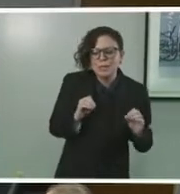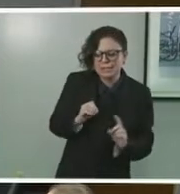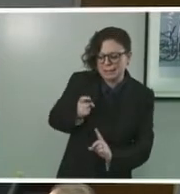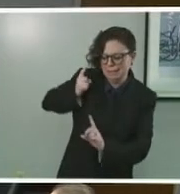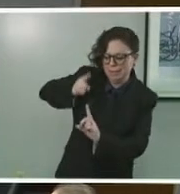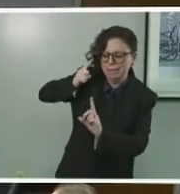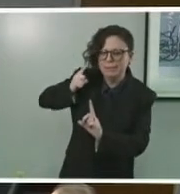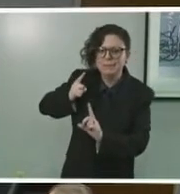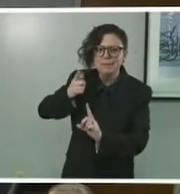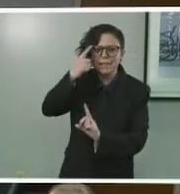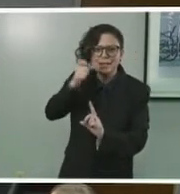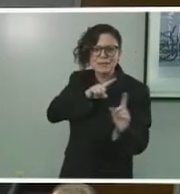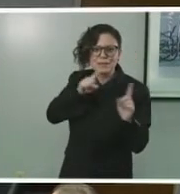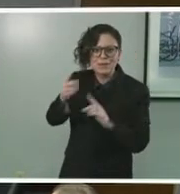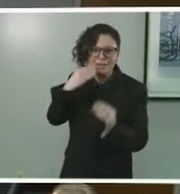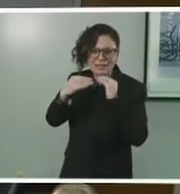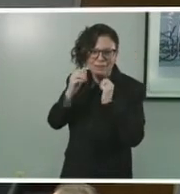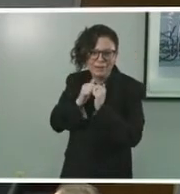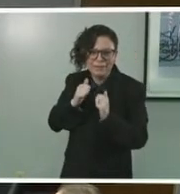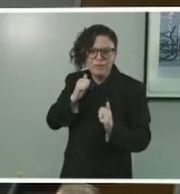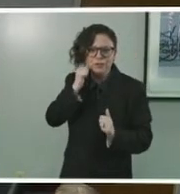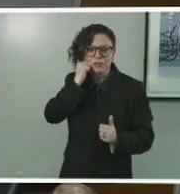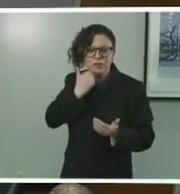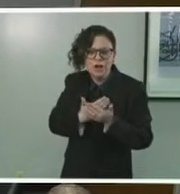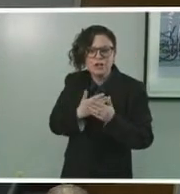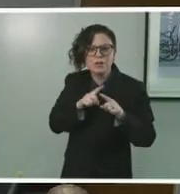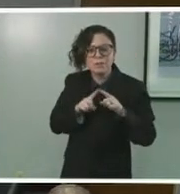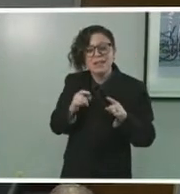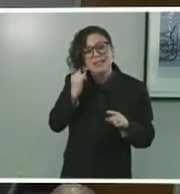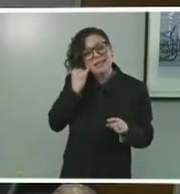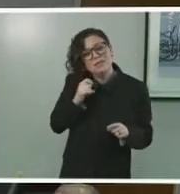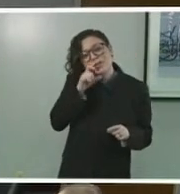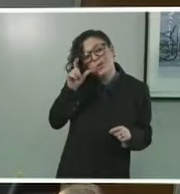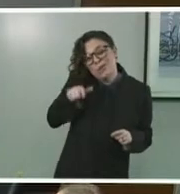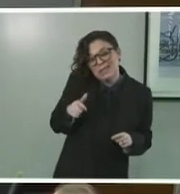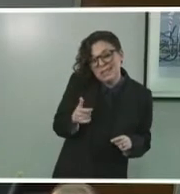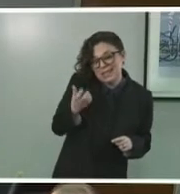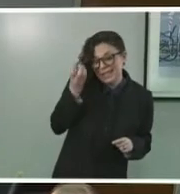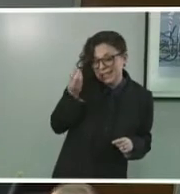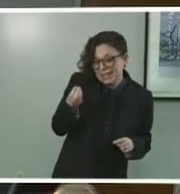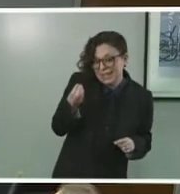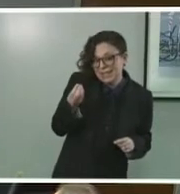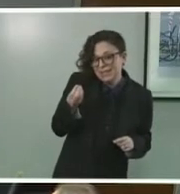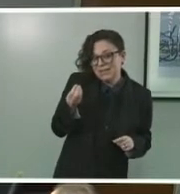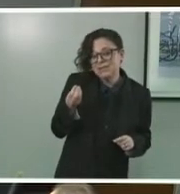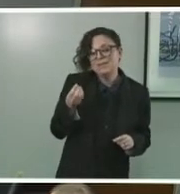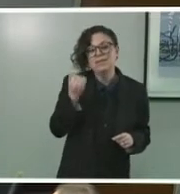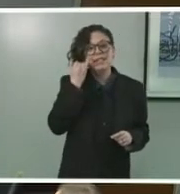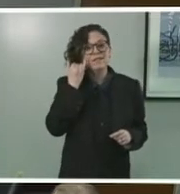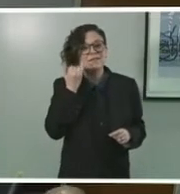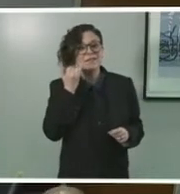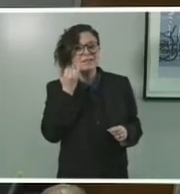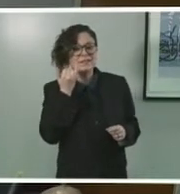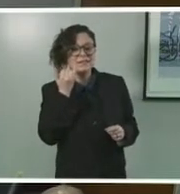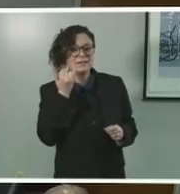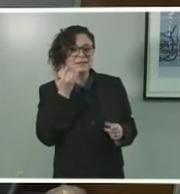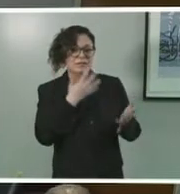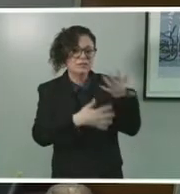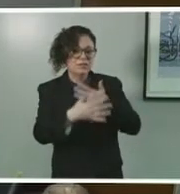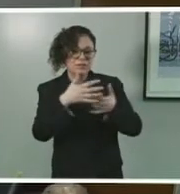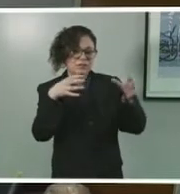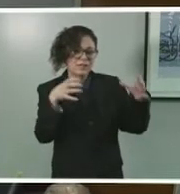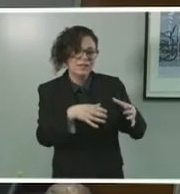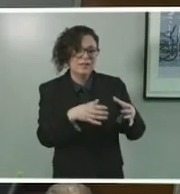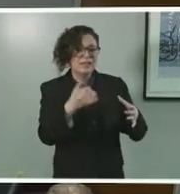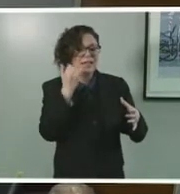same time, we want to convey the message that if you don't need to leave, if it's a social gathering, and if we want to keep apart